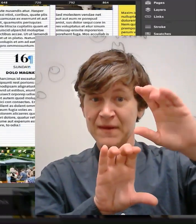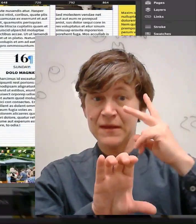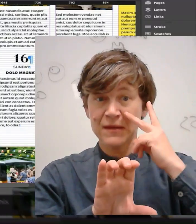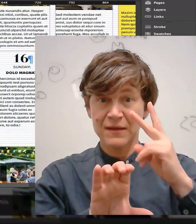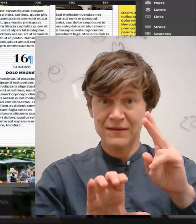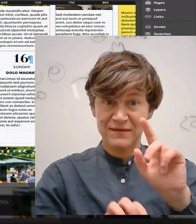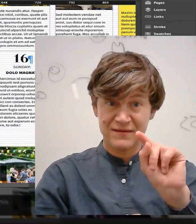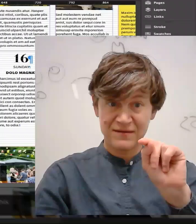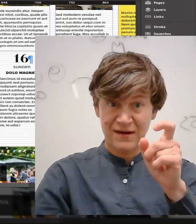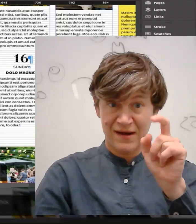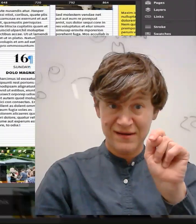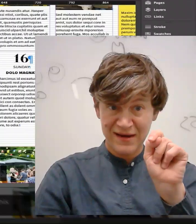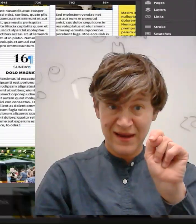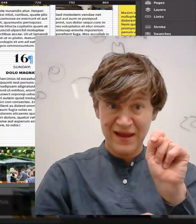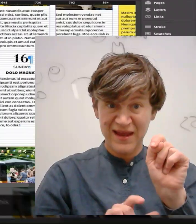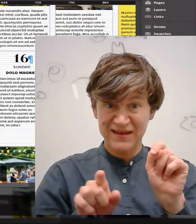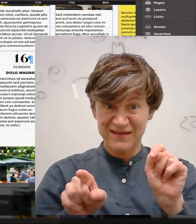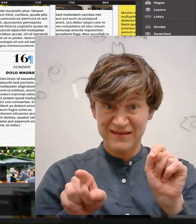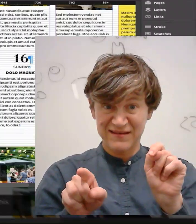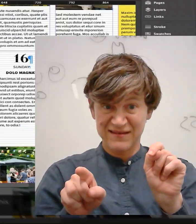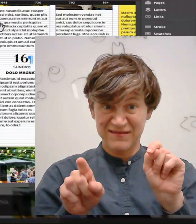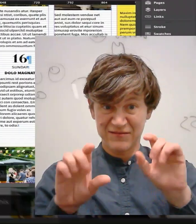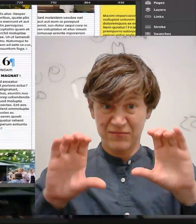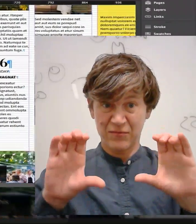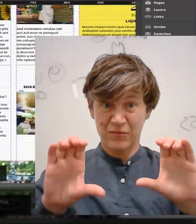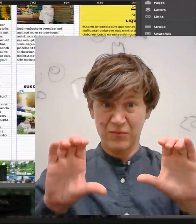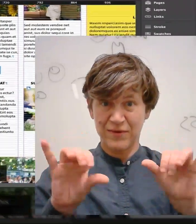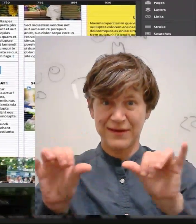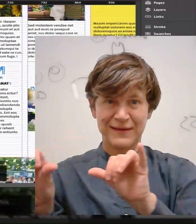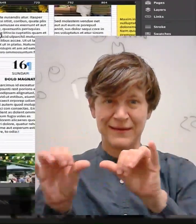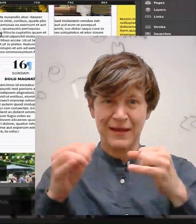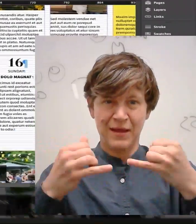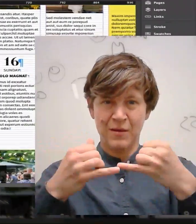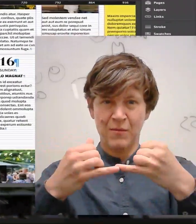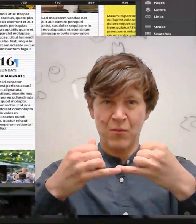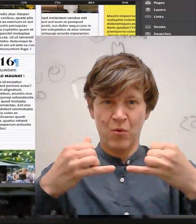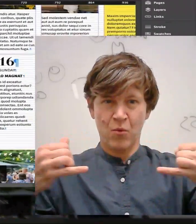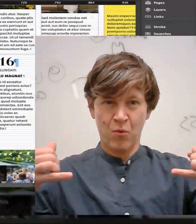in this column shares the same baseline as the text in this column.